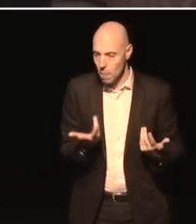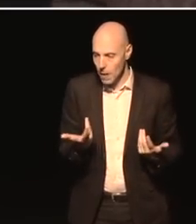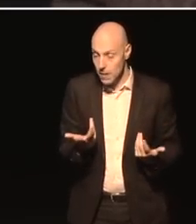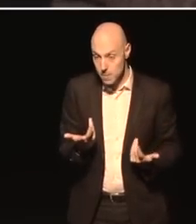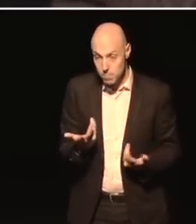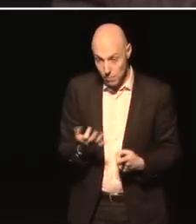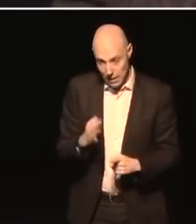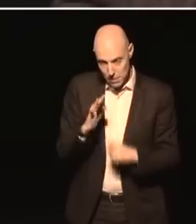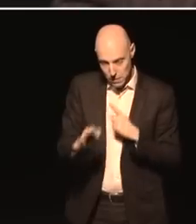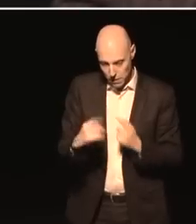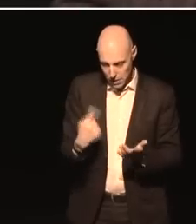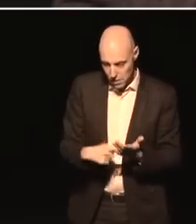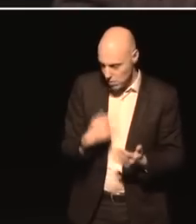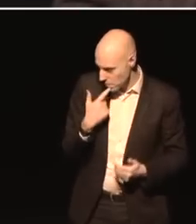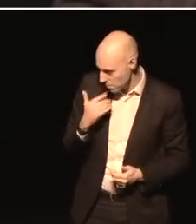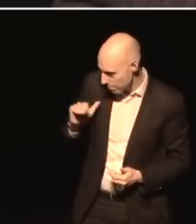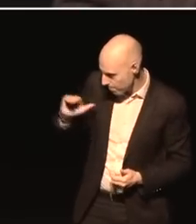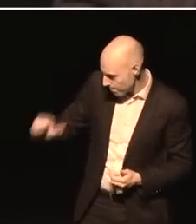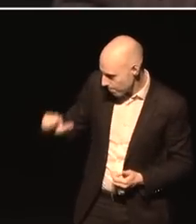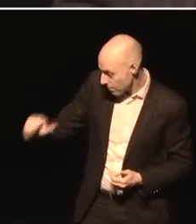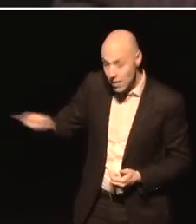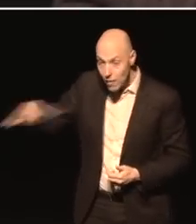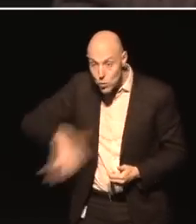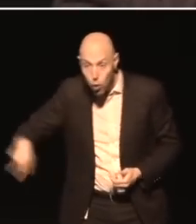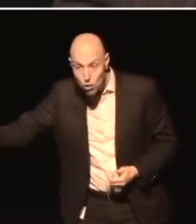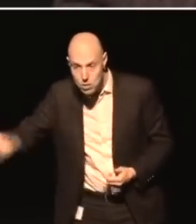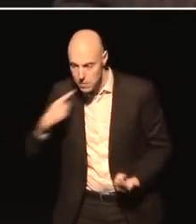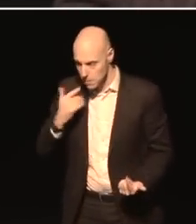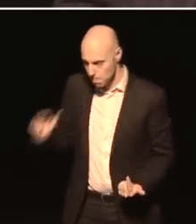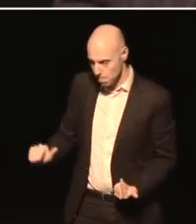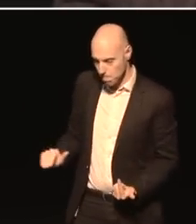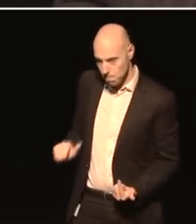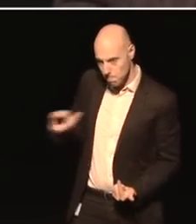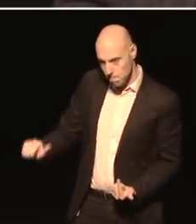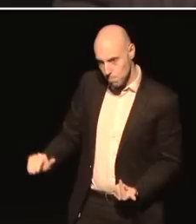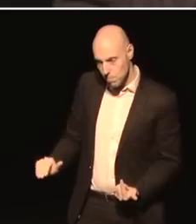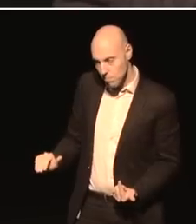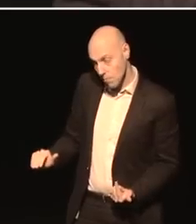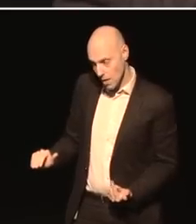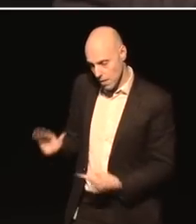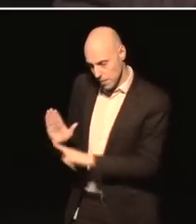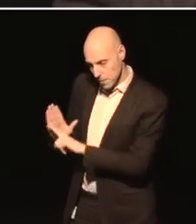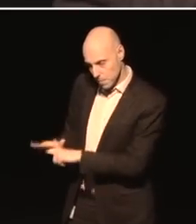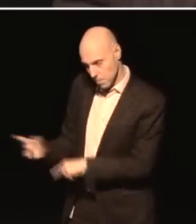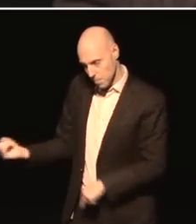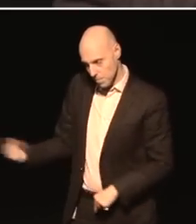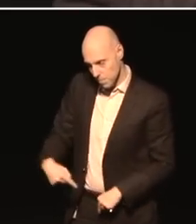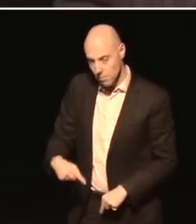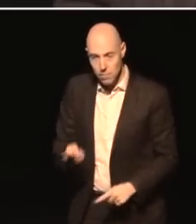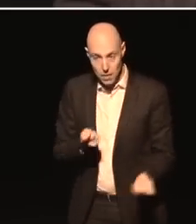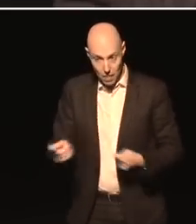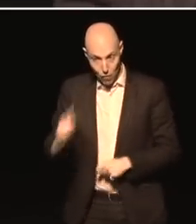quite specific decisions about who you approach, even if they don't want to, and kind of force them into it for the first